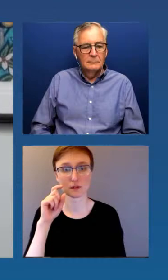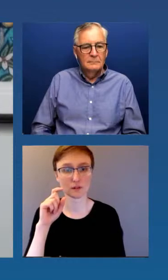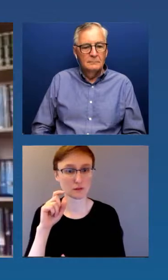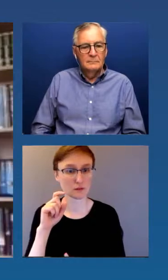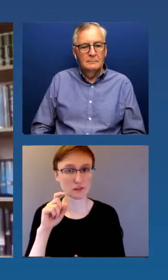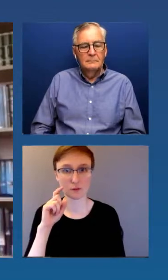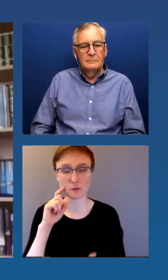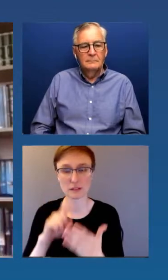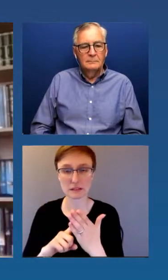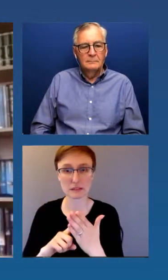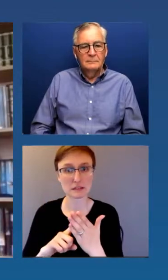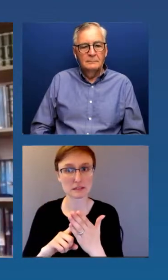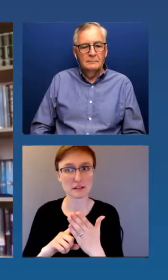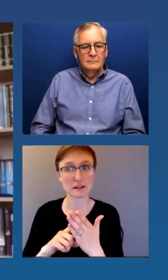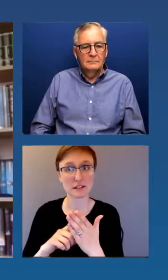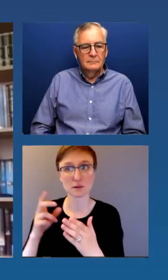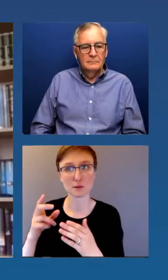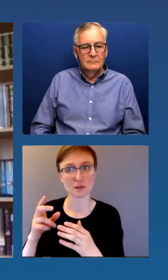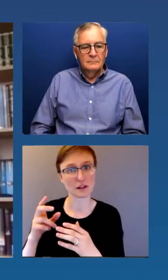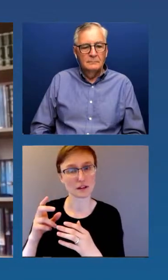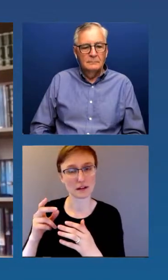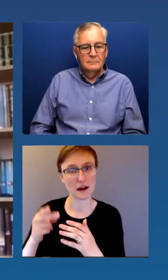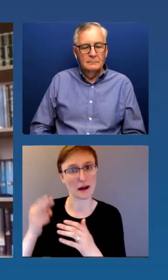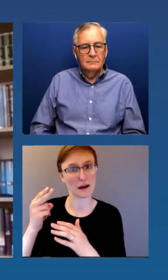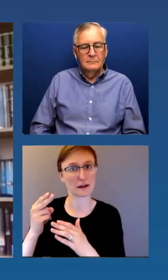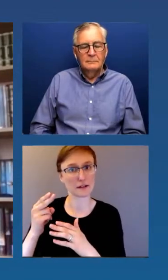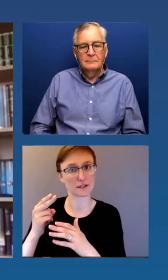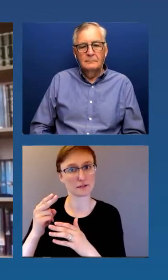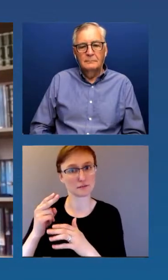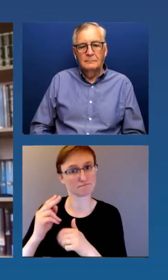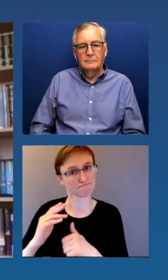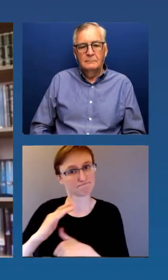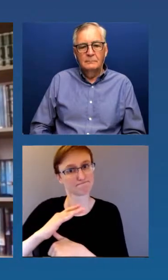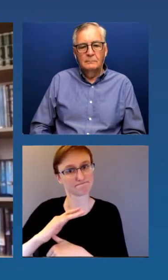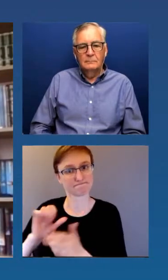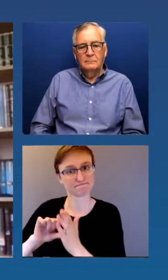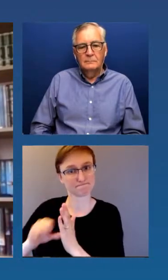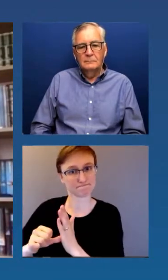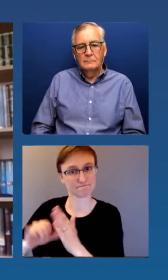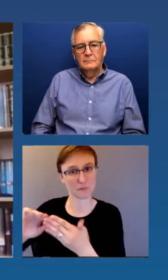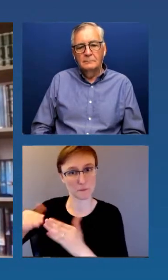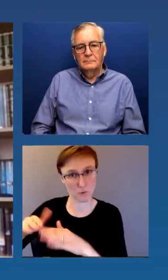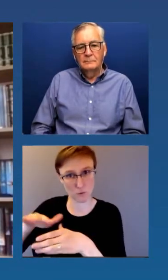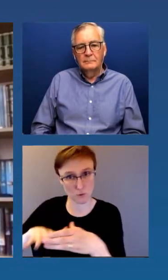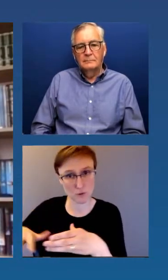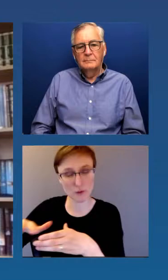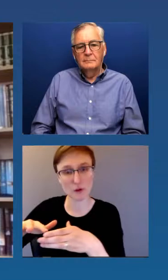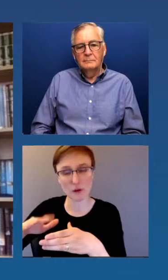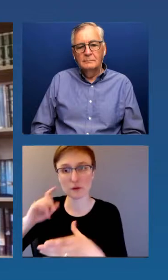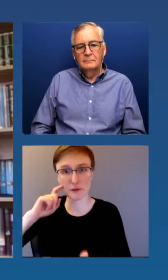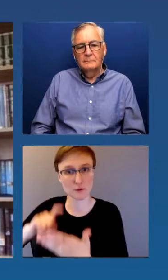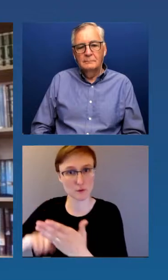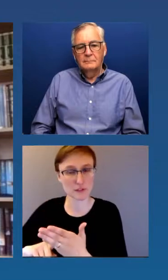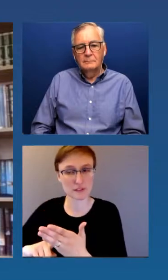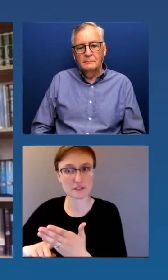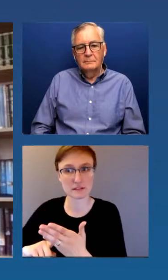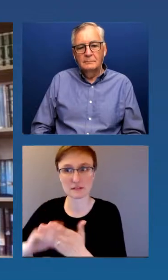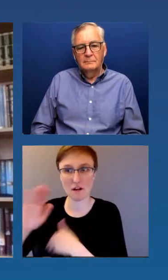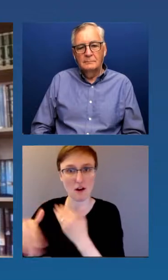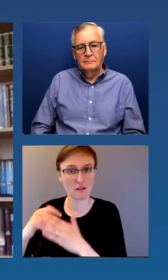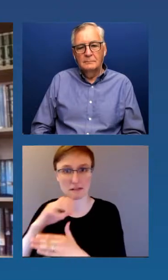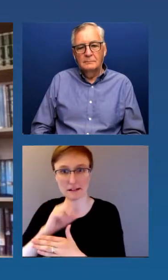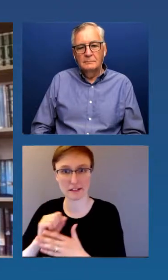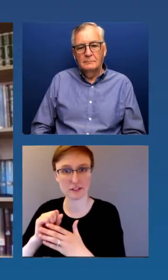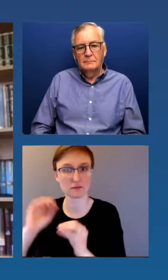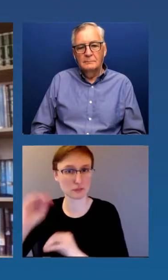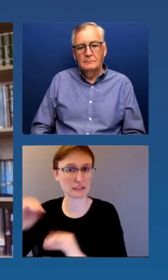in our high priority neighborhoods. But as we've seen the youth category across the city be a concern, we've recently invested